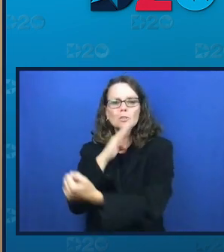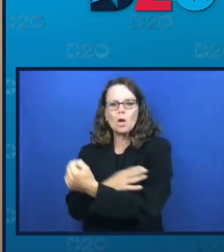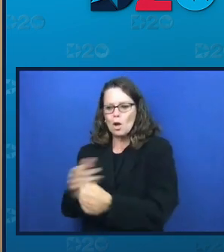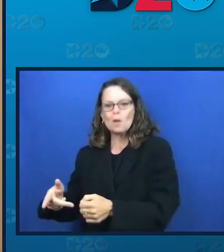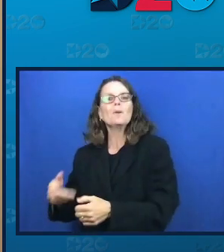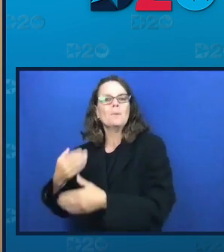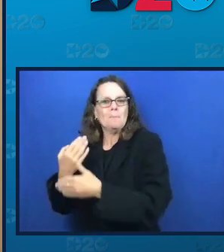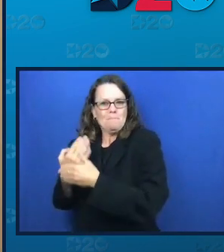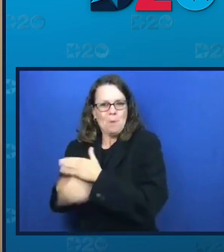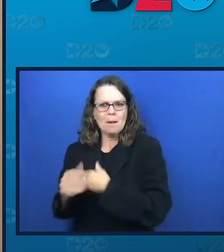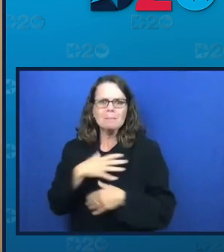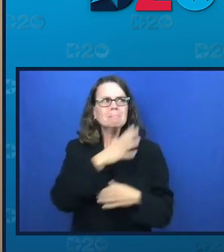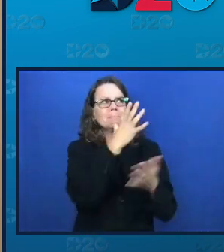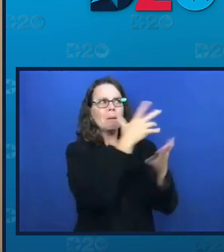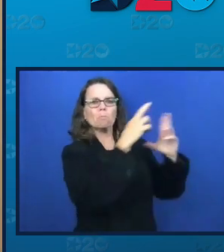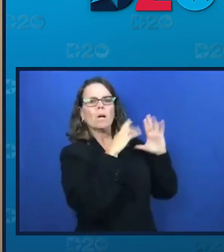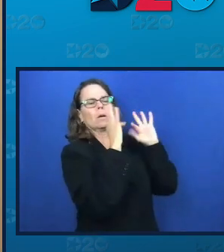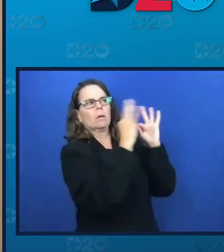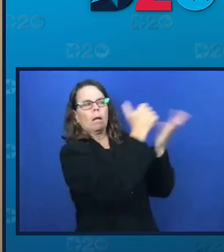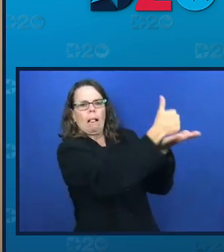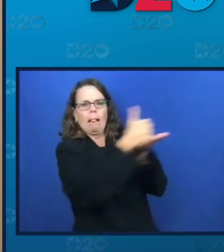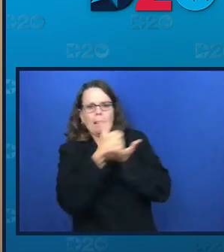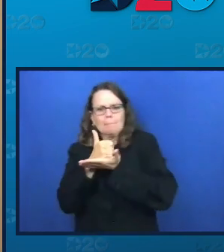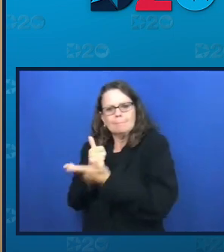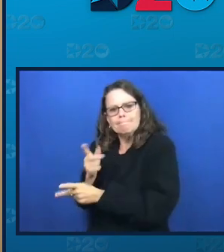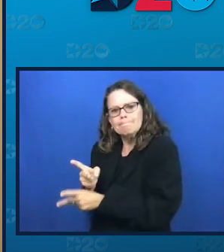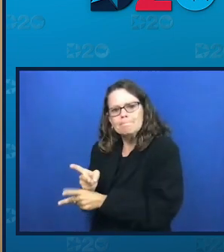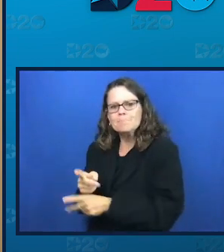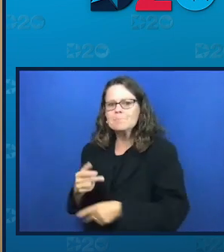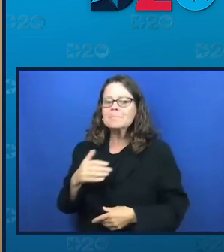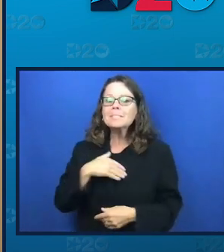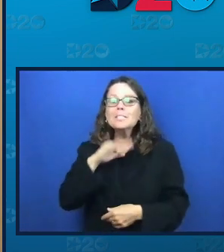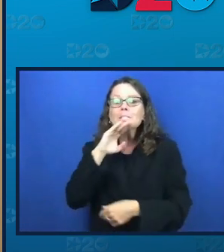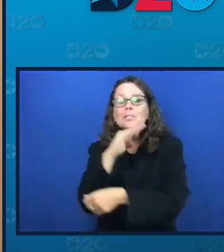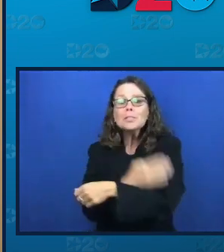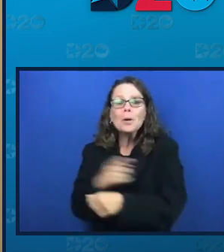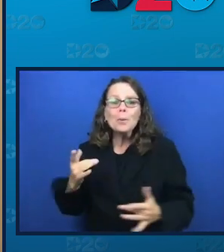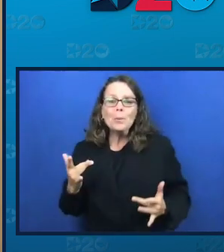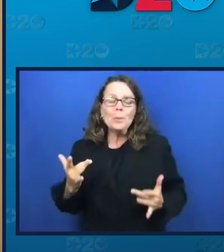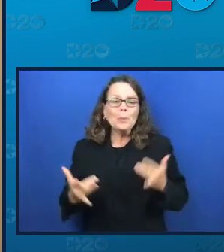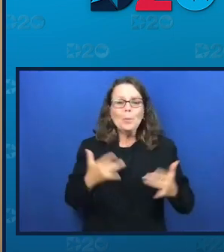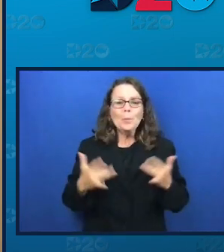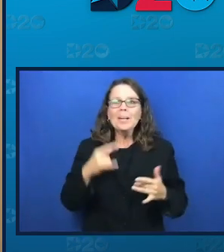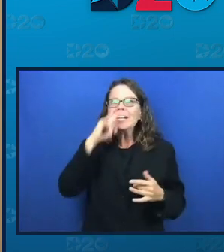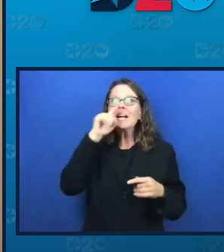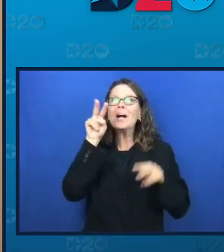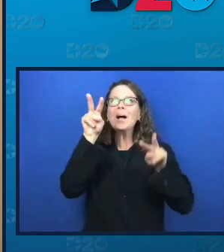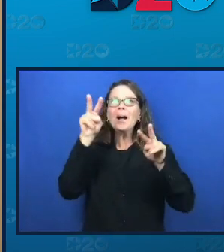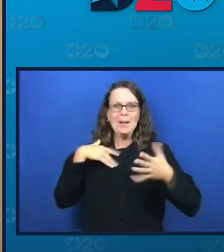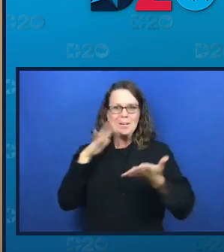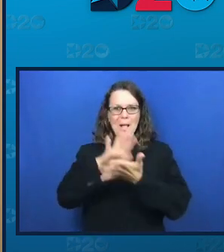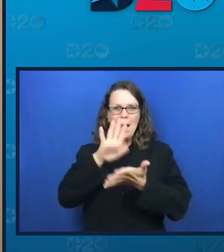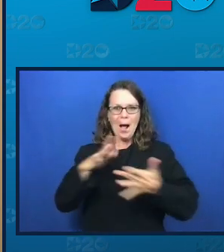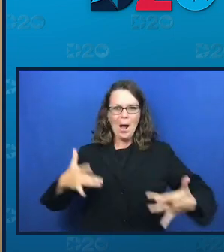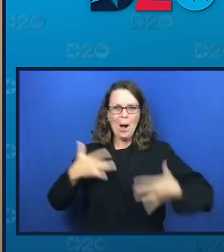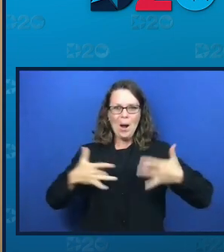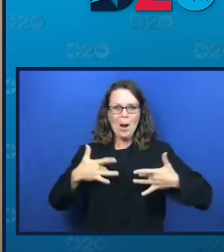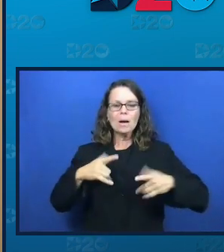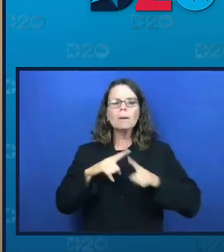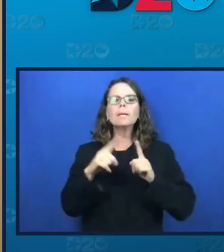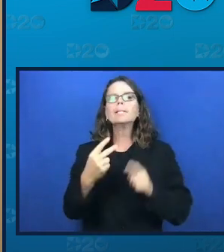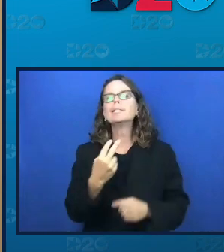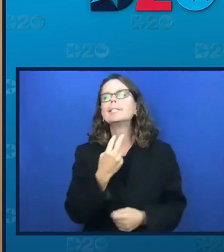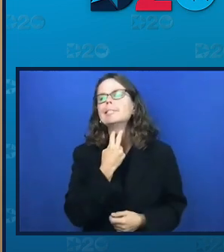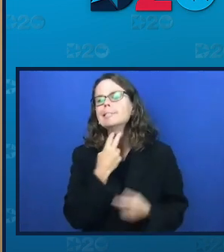to pre-K, going to the big school, like she says. And then unfortunately all this COVID came in, and now it's all gonna be online